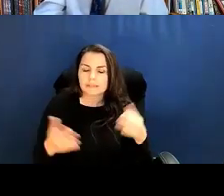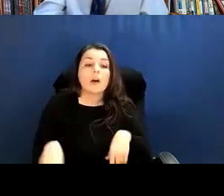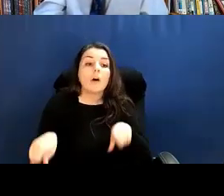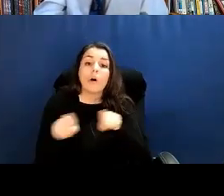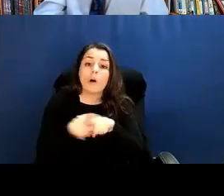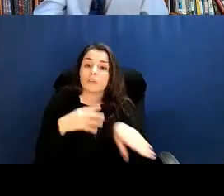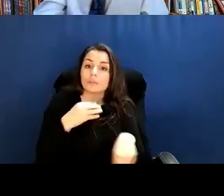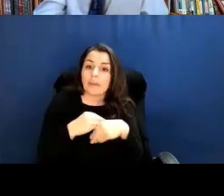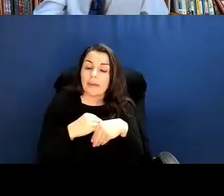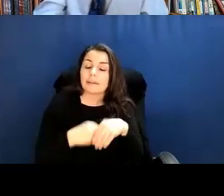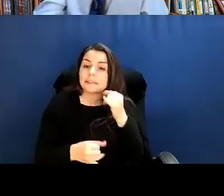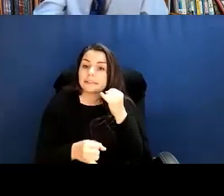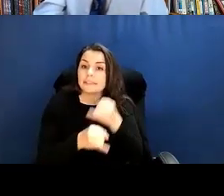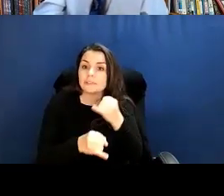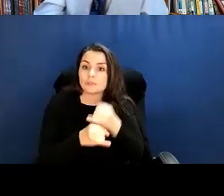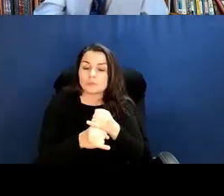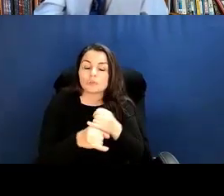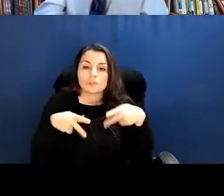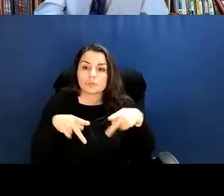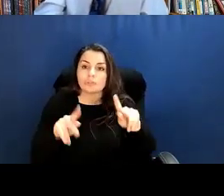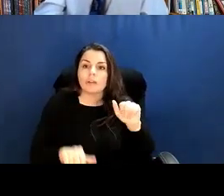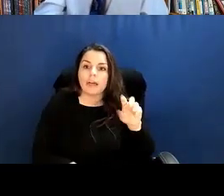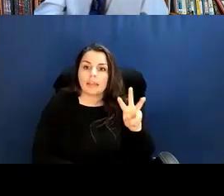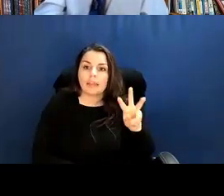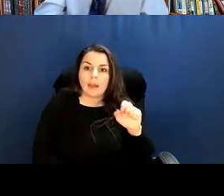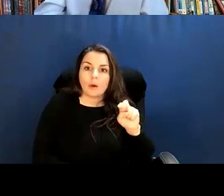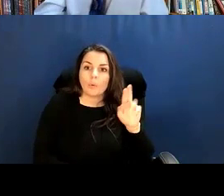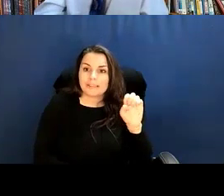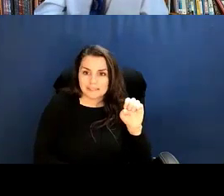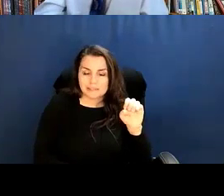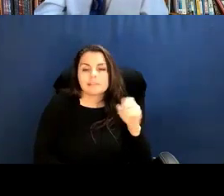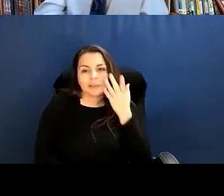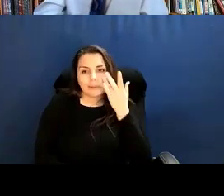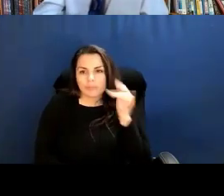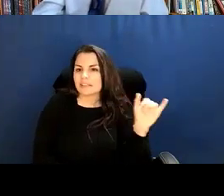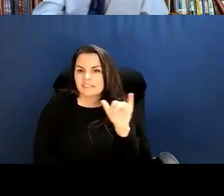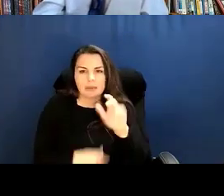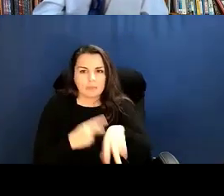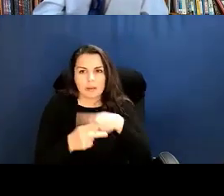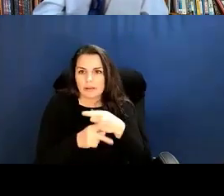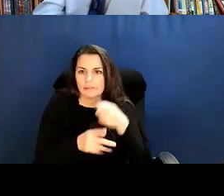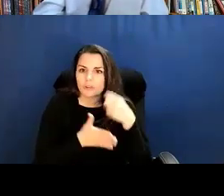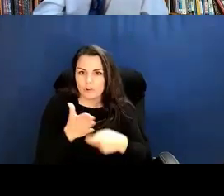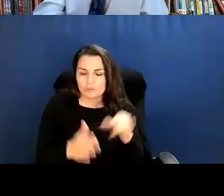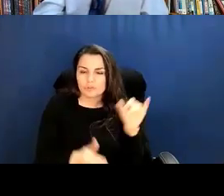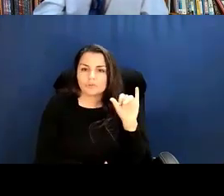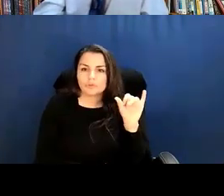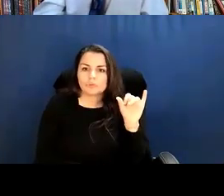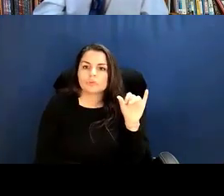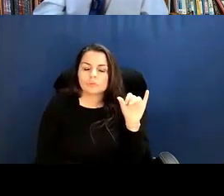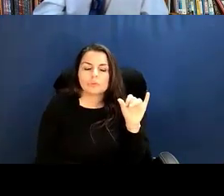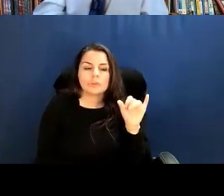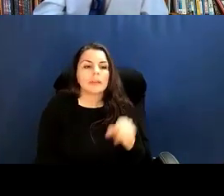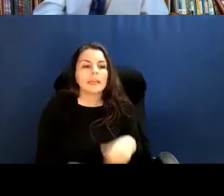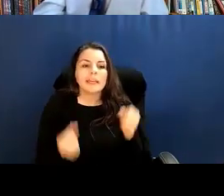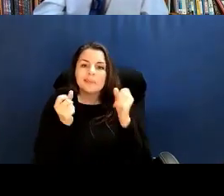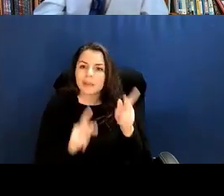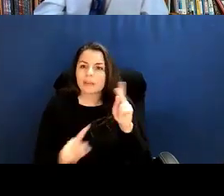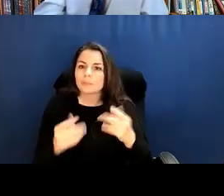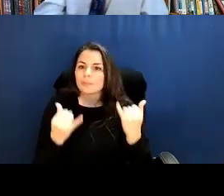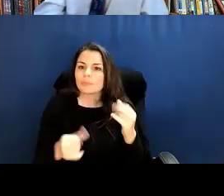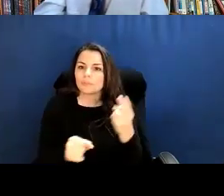also institutional allowance because it covers the same kinds of costs I think a lot of fellows and trainees now use